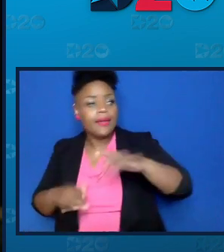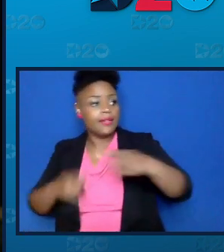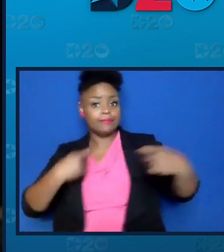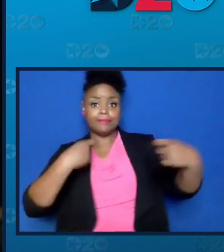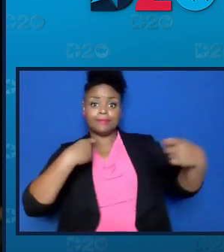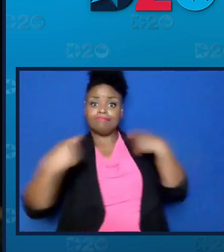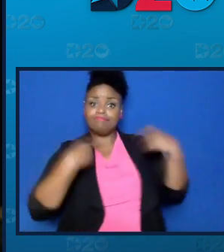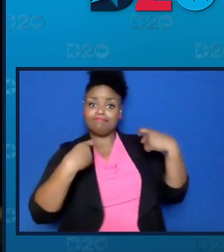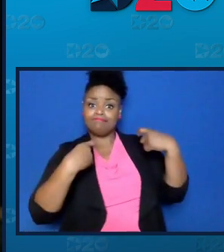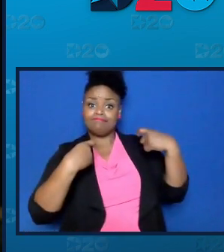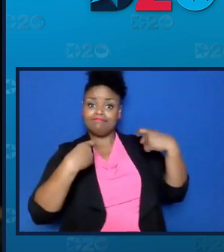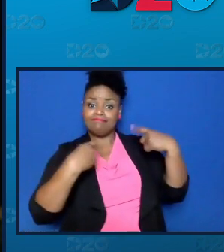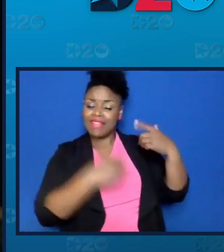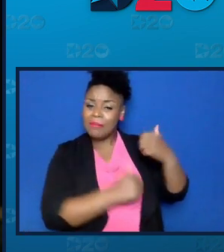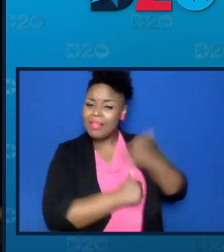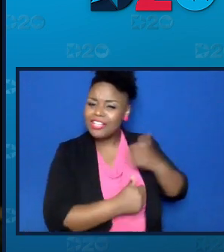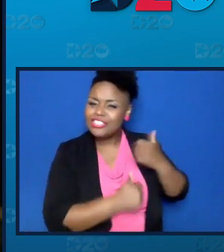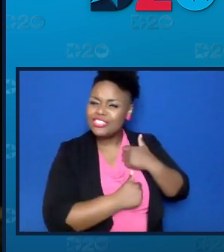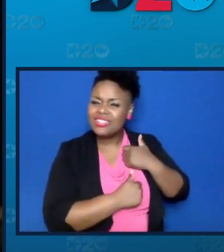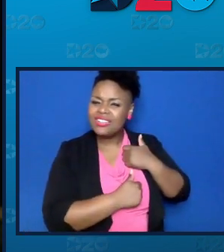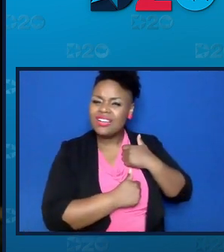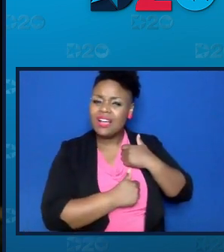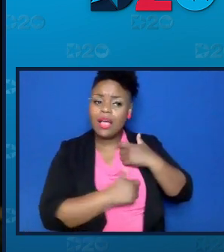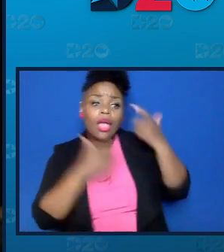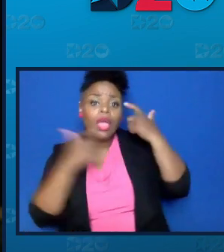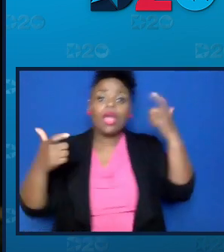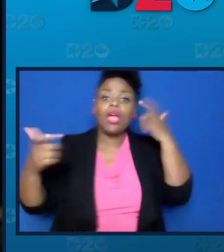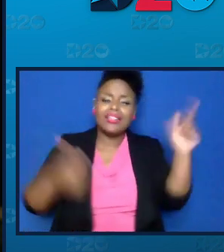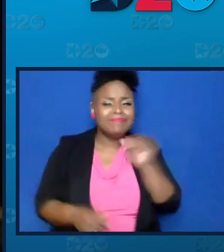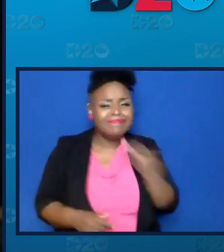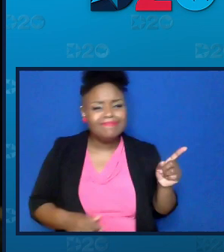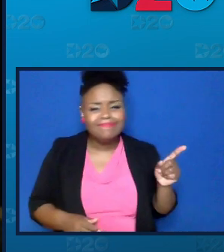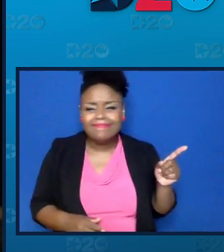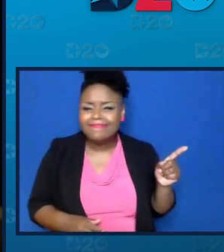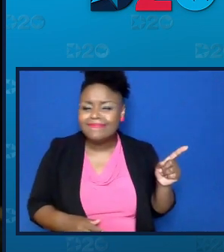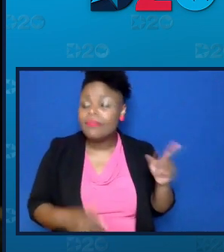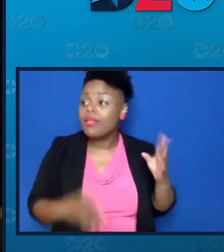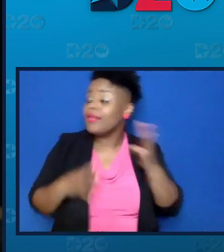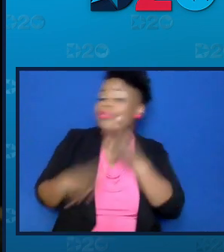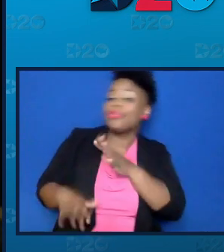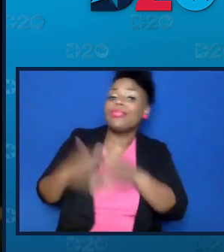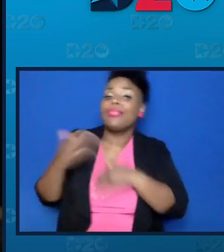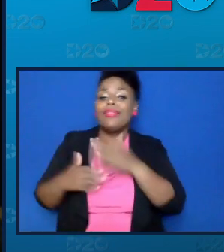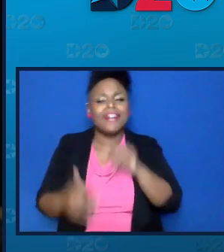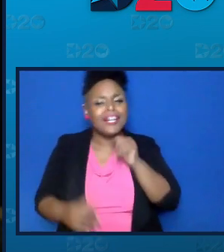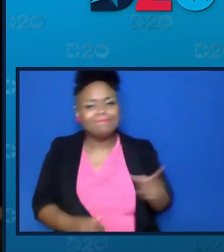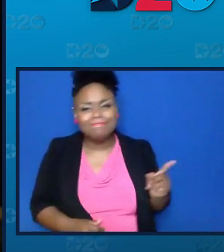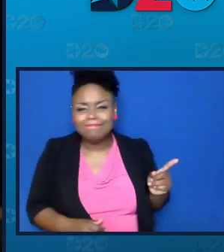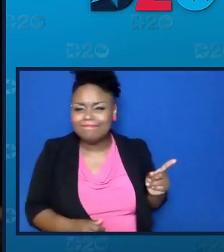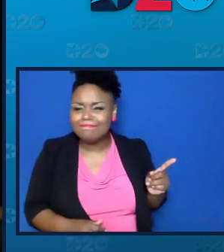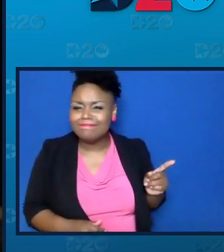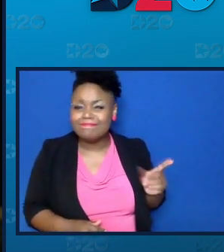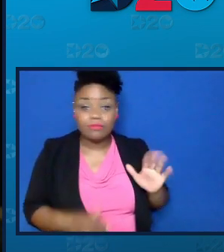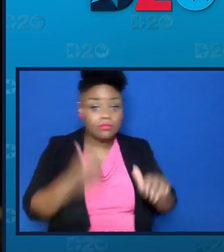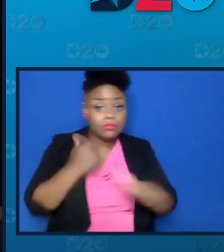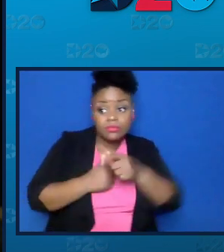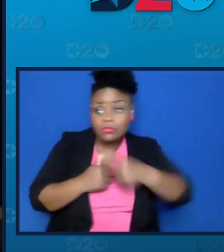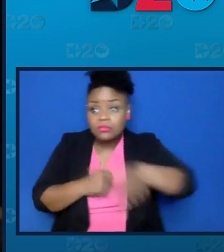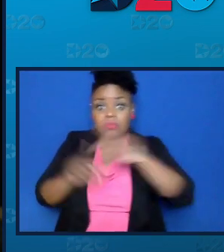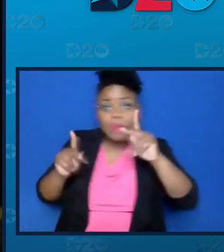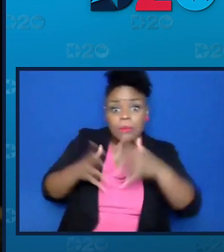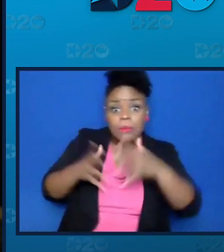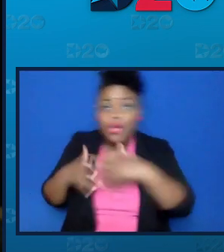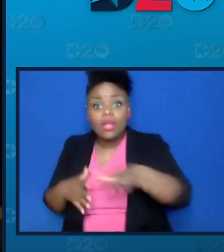ego. He would never turn his back on our troops or threaten them against Americans peacefully exercising their constitutional